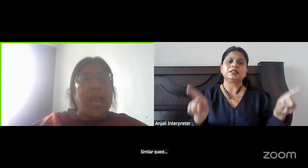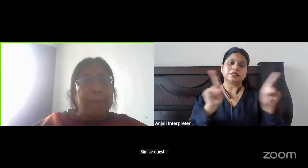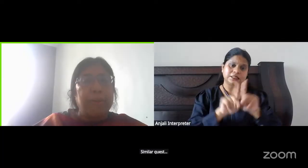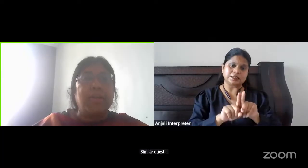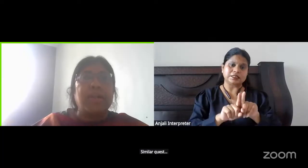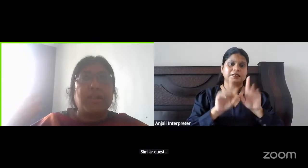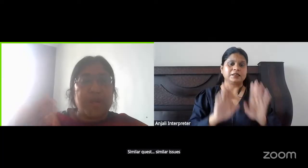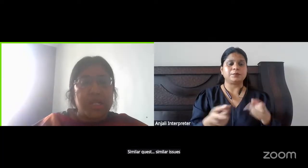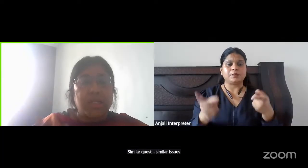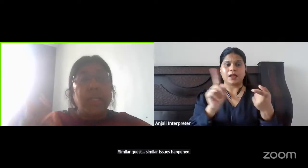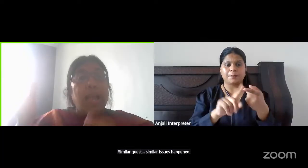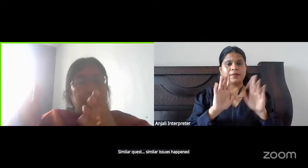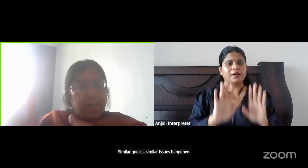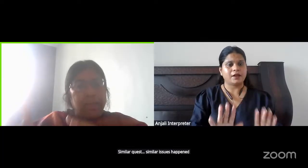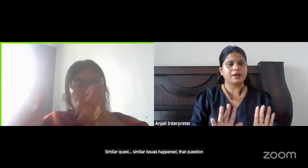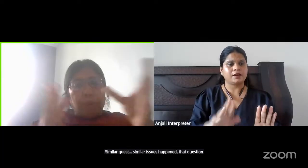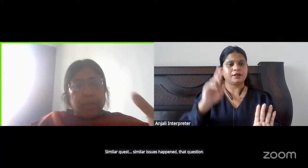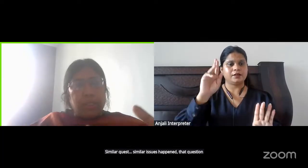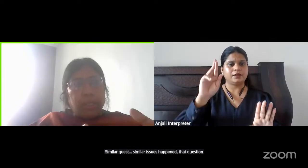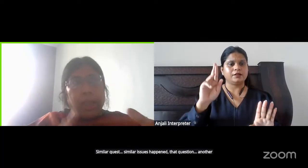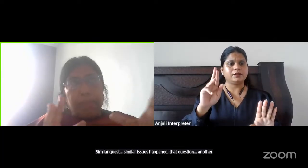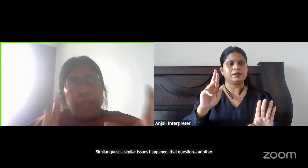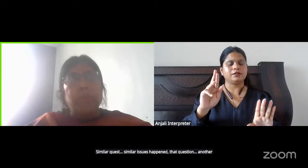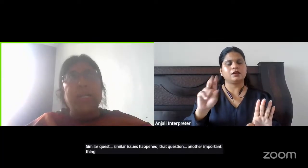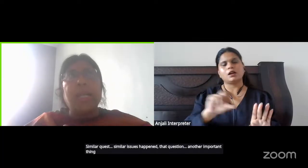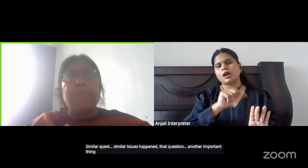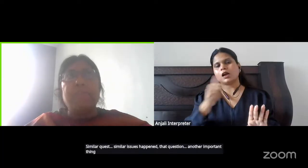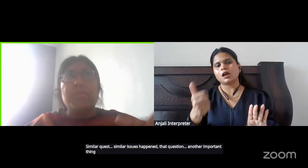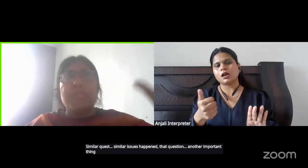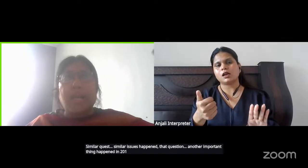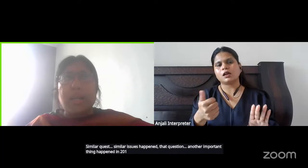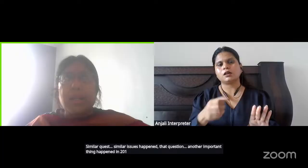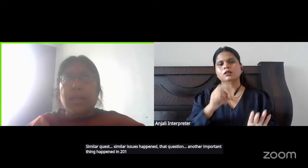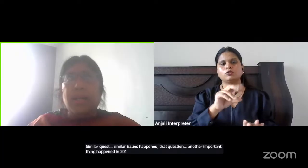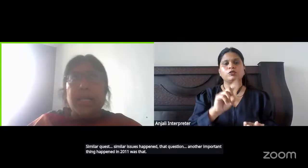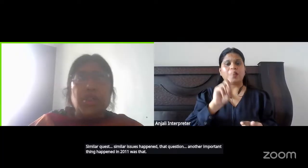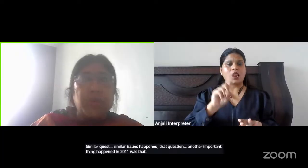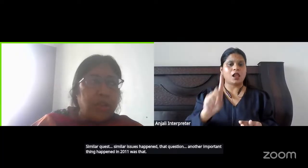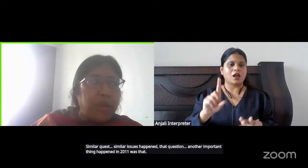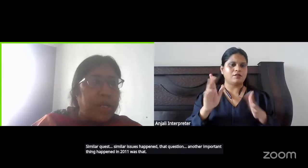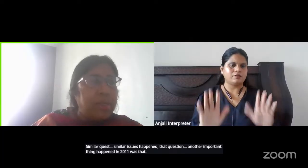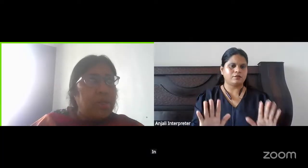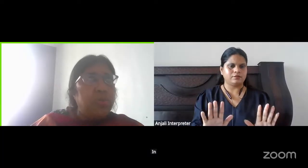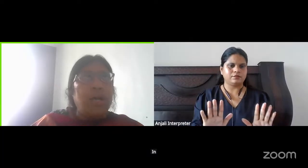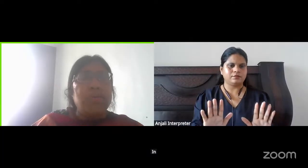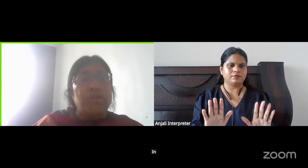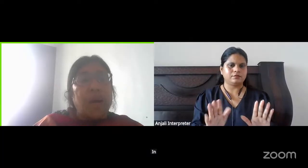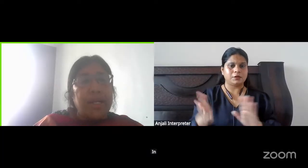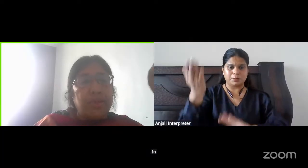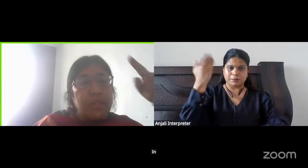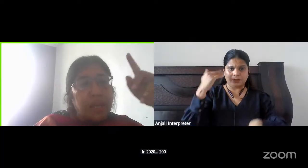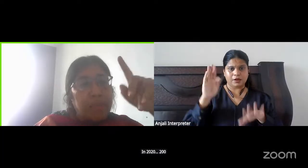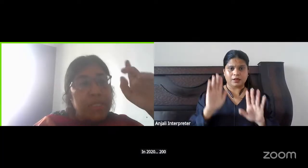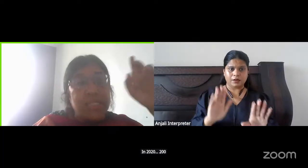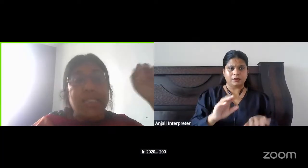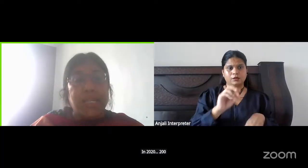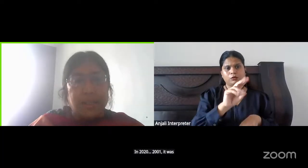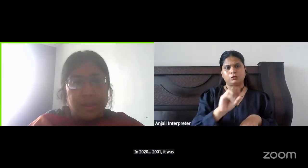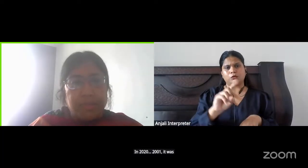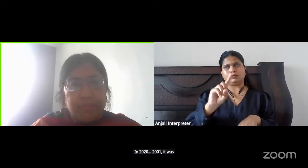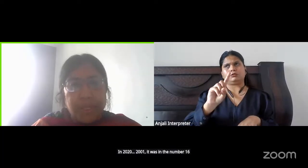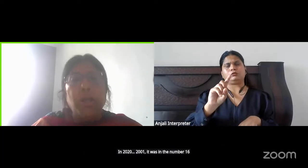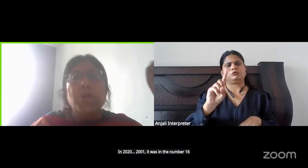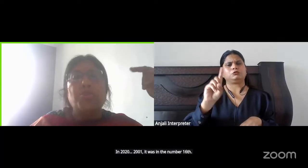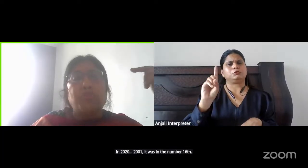issues happened, that question. Another important thing happened in 2011 was that in 2001, it was in the number